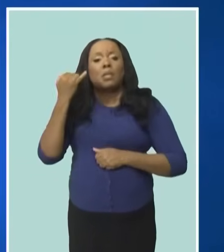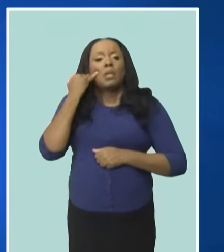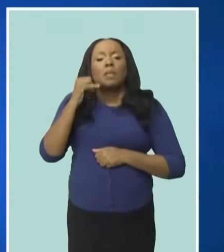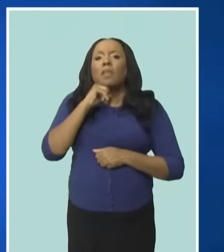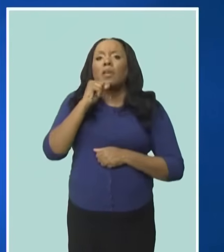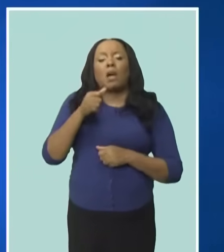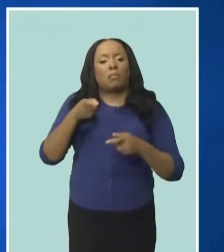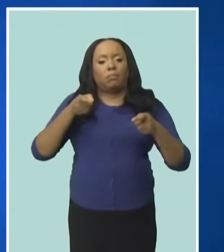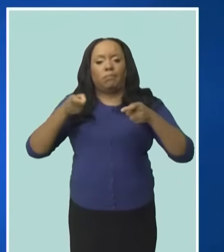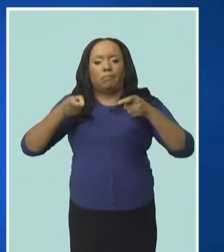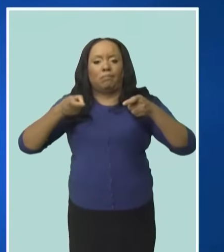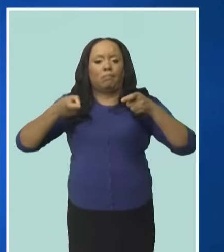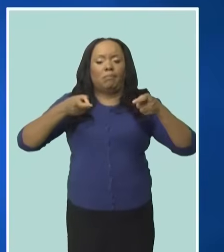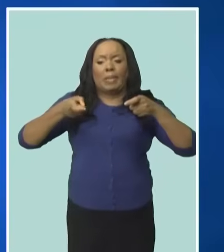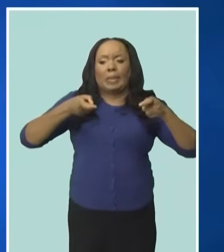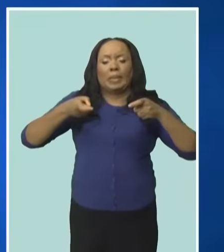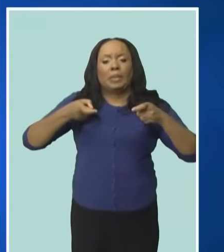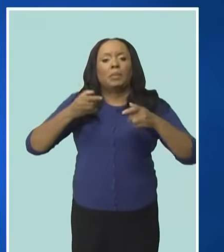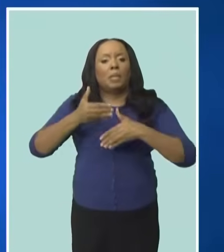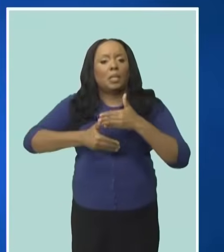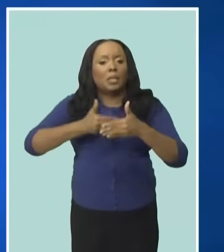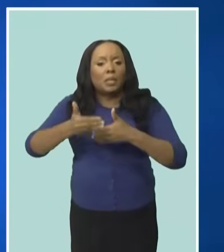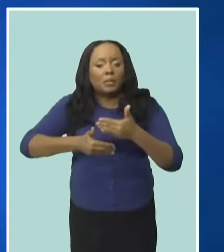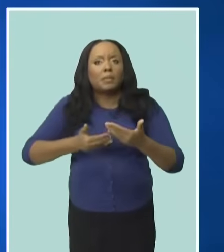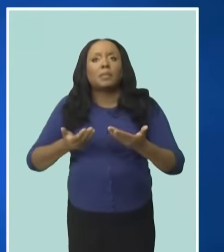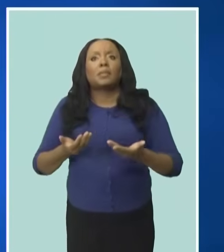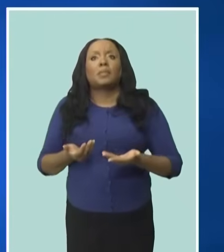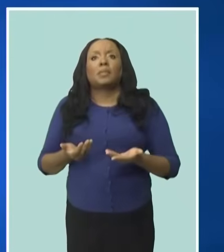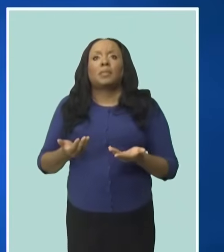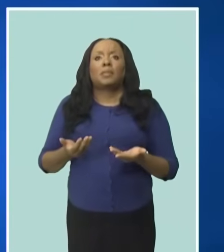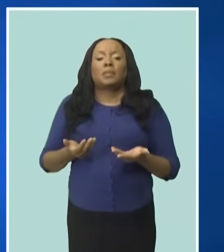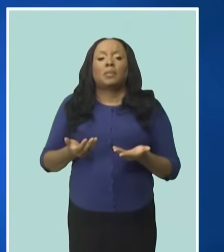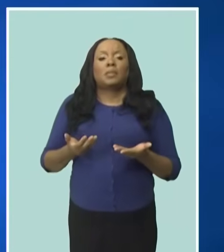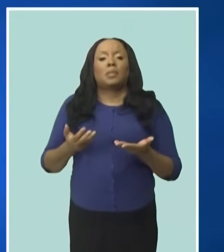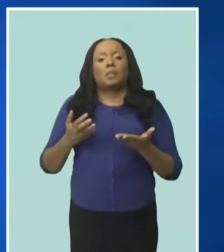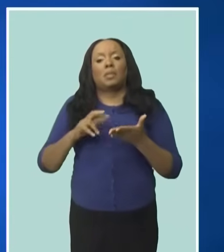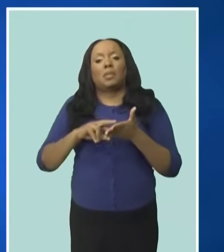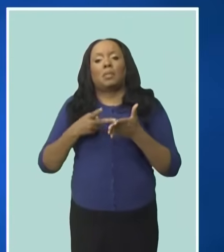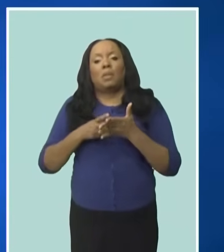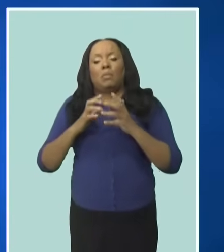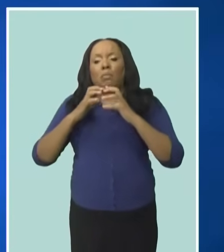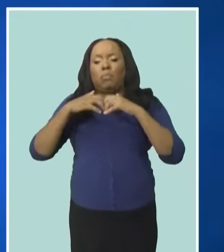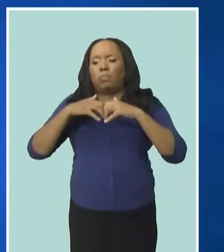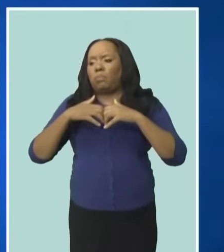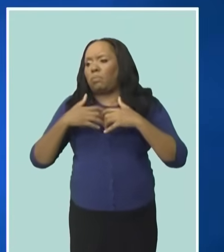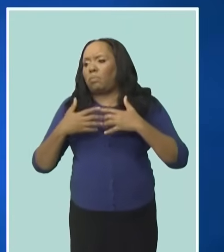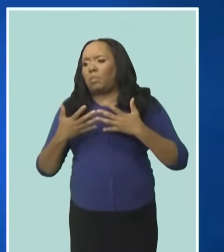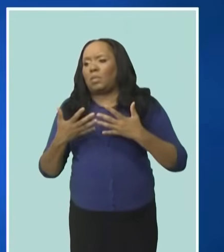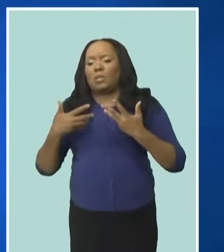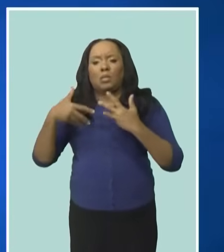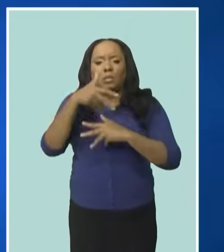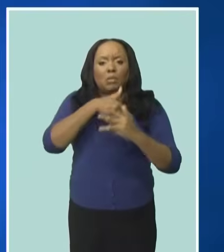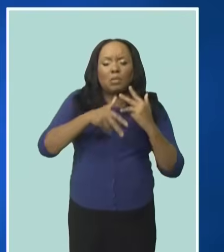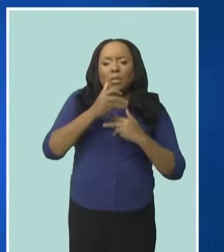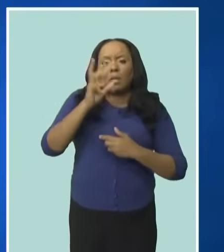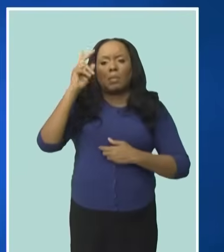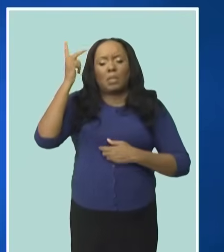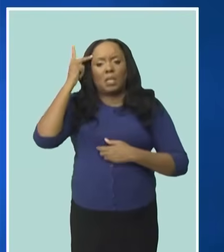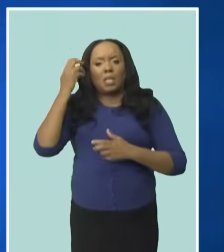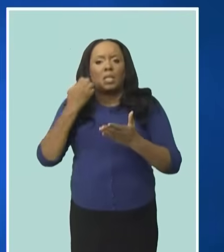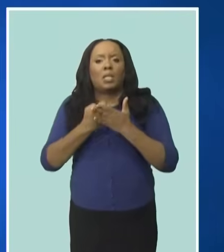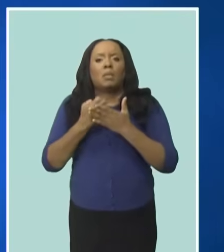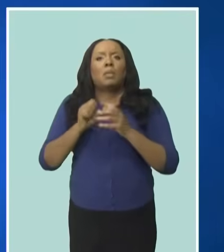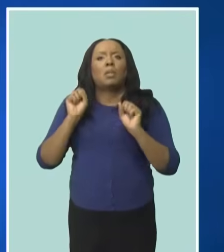well managed, the result could be a threat to the social, economic, and political stability of